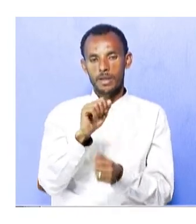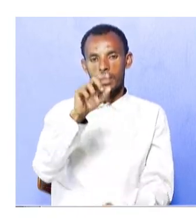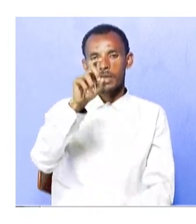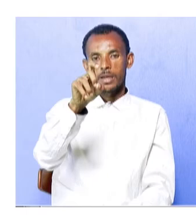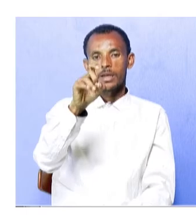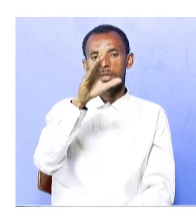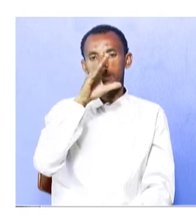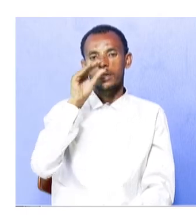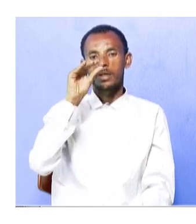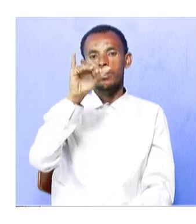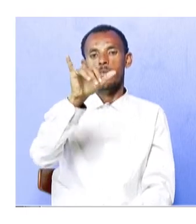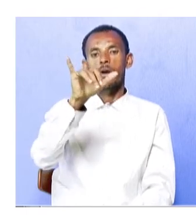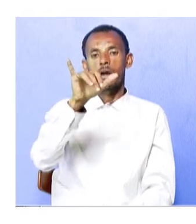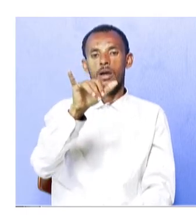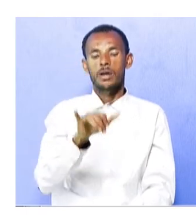x and y